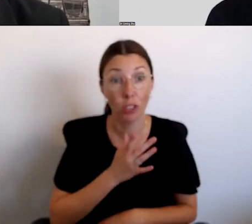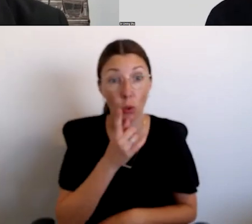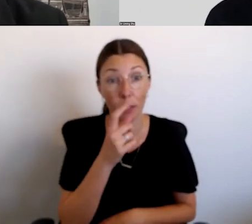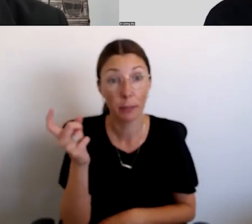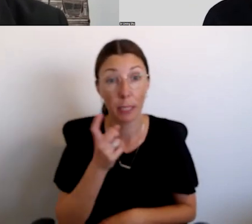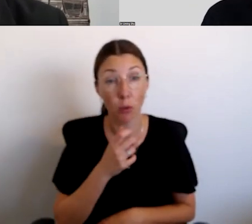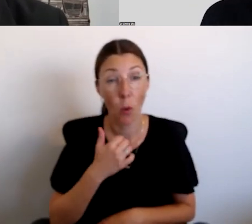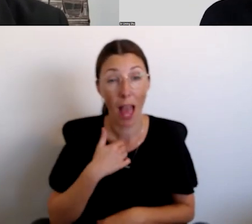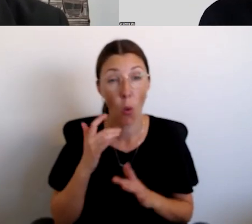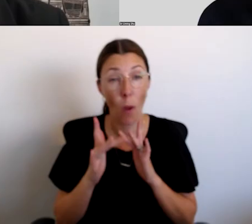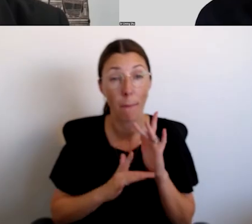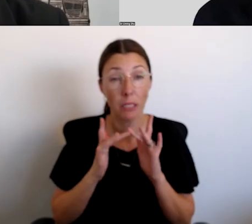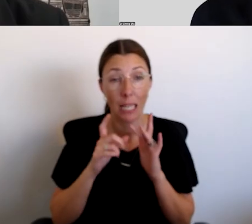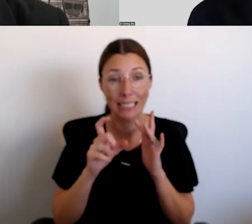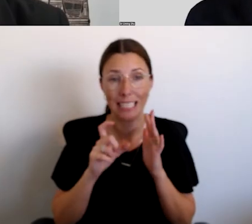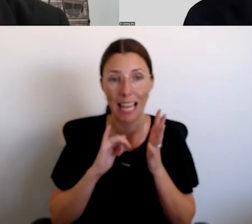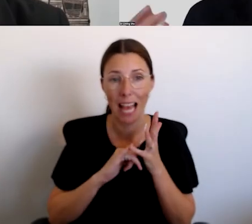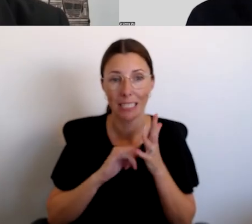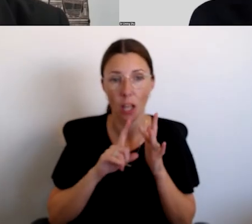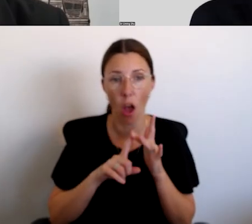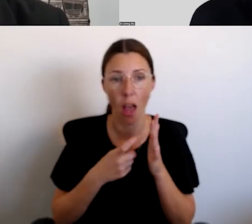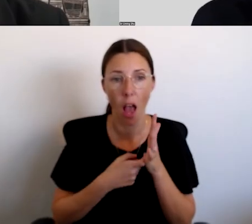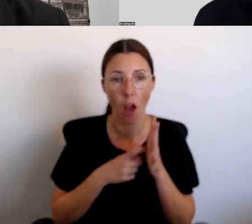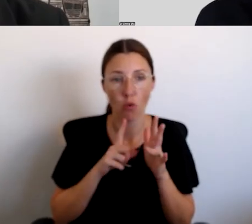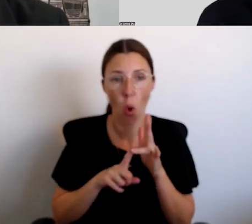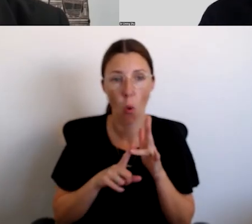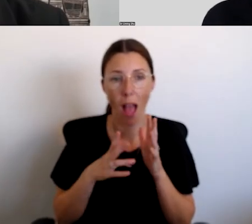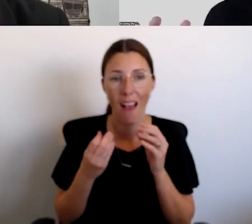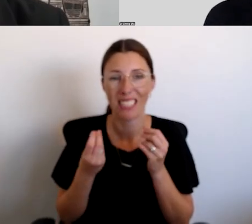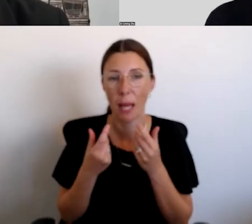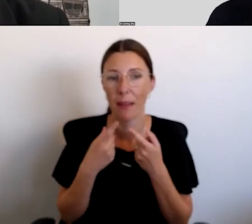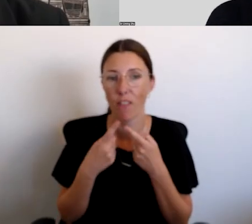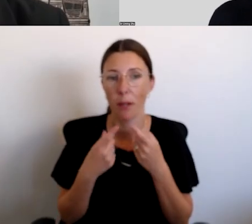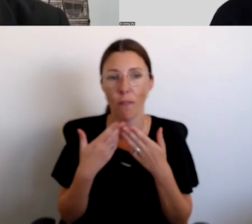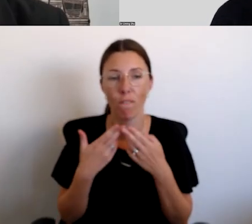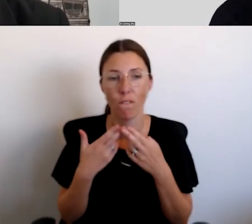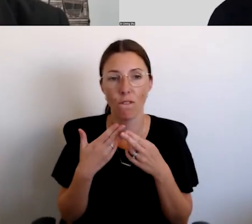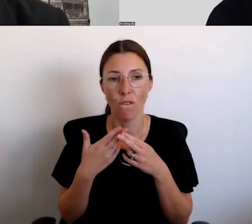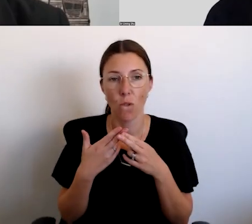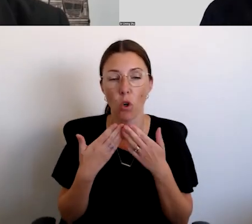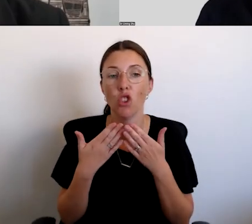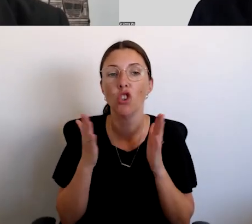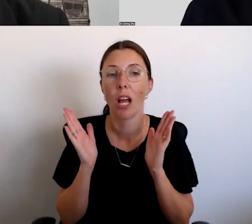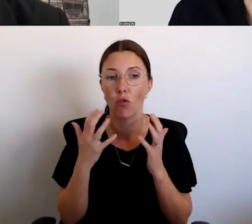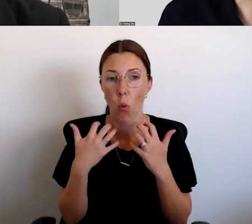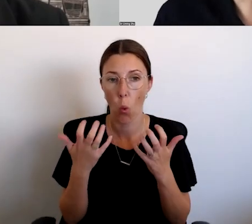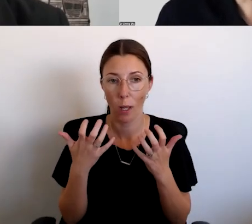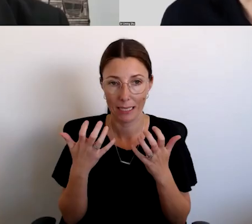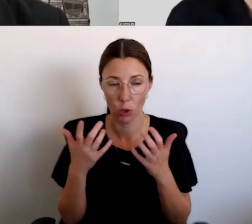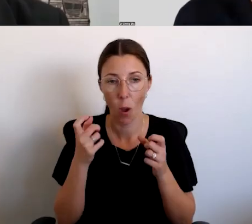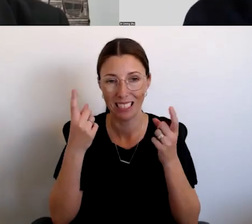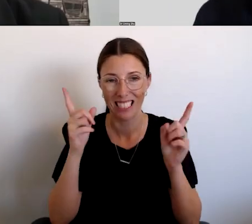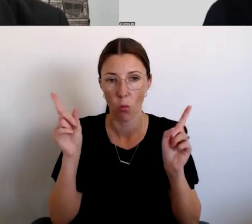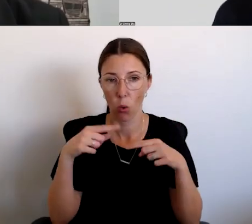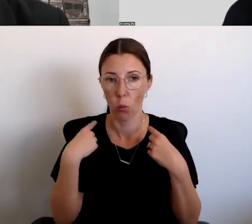CSRO's website. We do have some materials for general audience to understand what we are working on. And for the